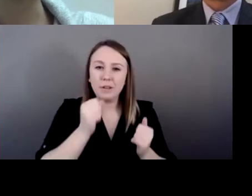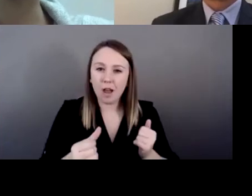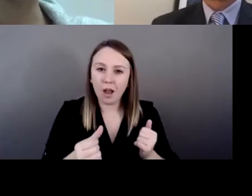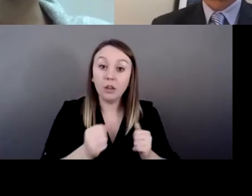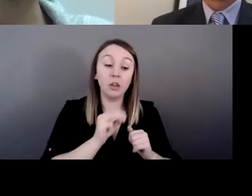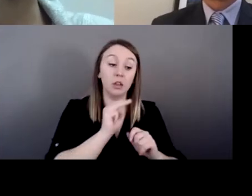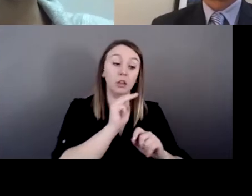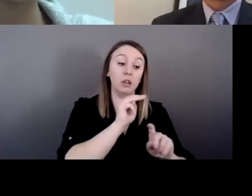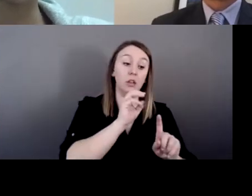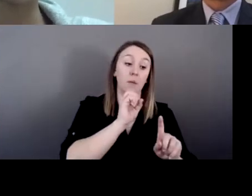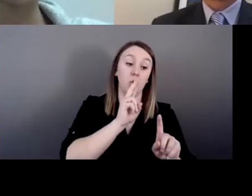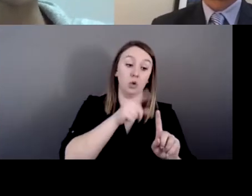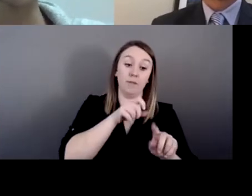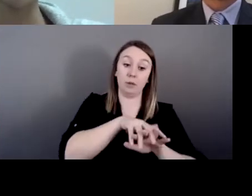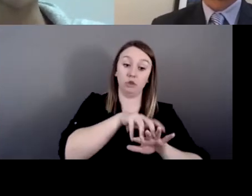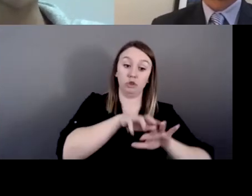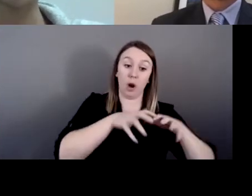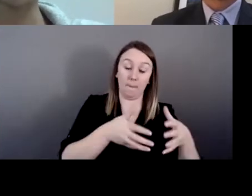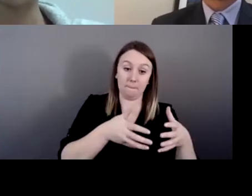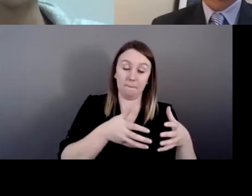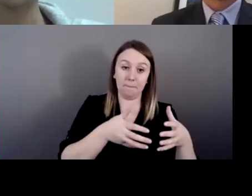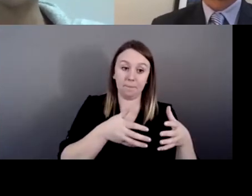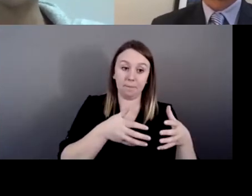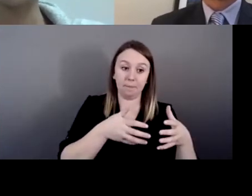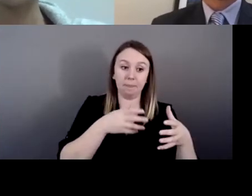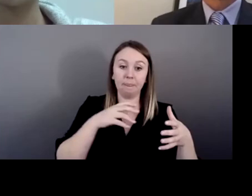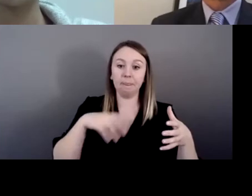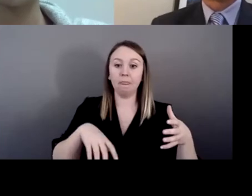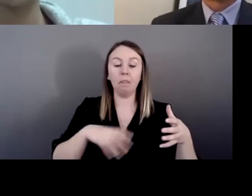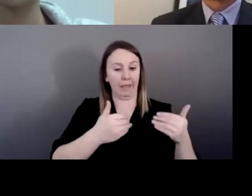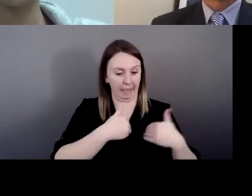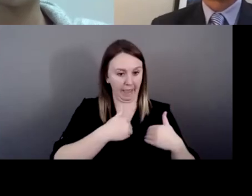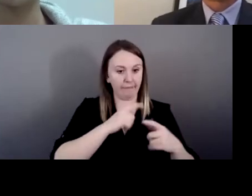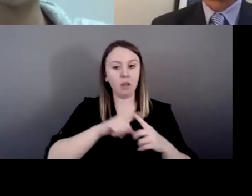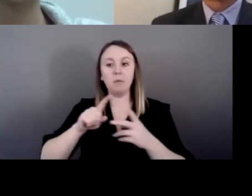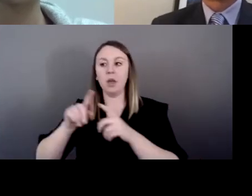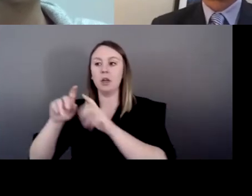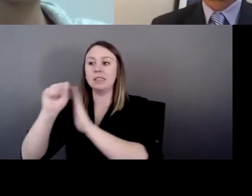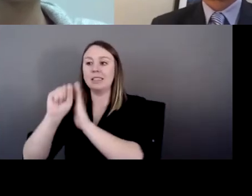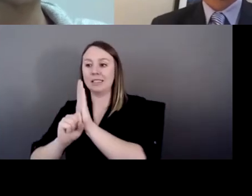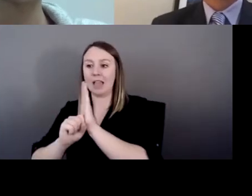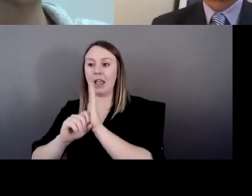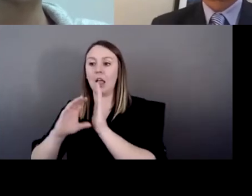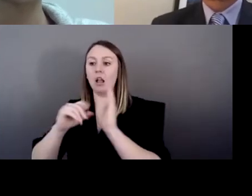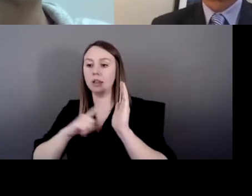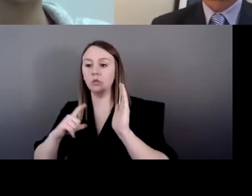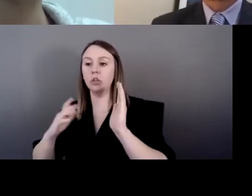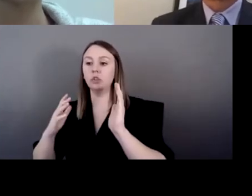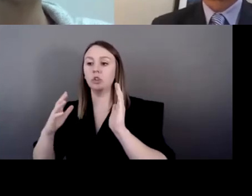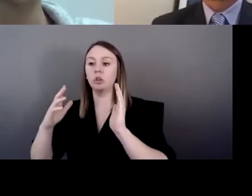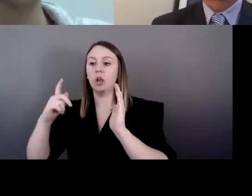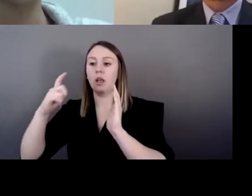are not the same thing as being supported by state legislature recognizing police officers, right? That's a